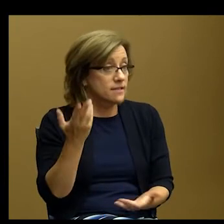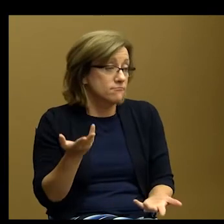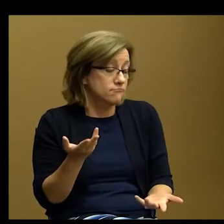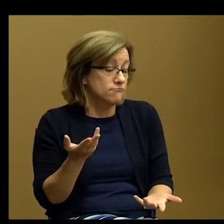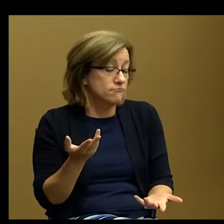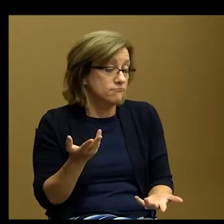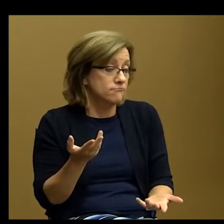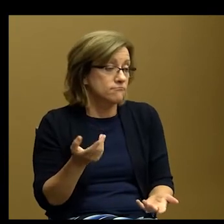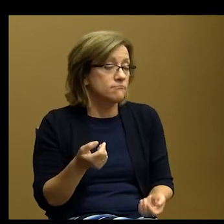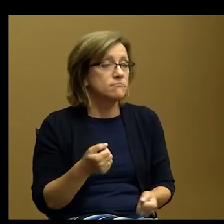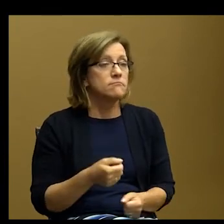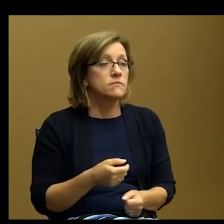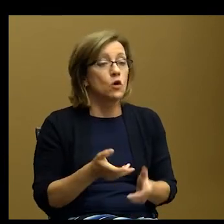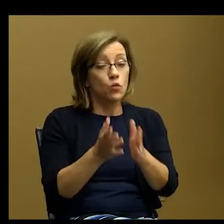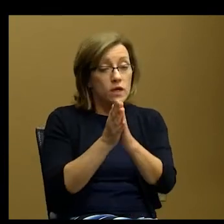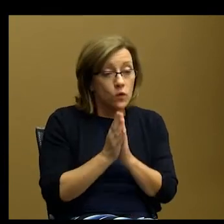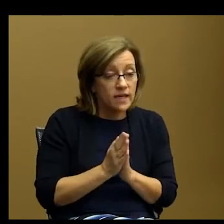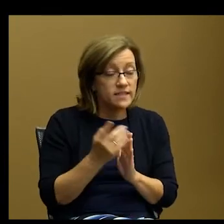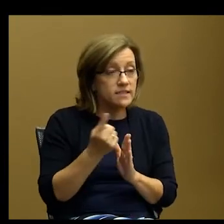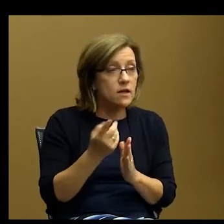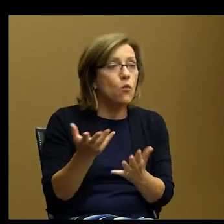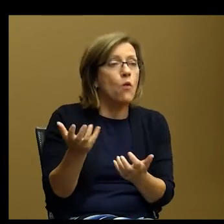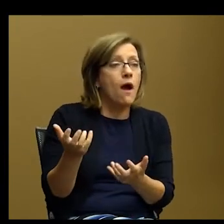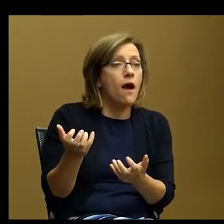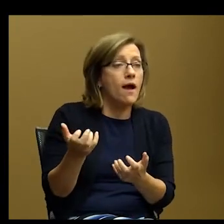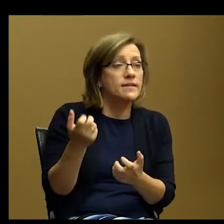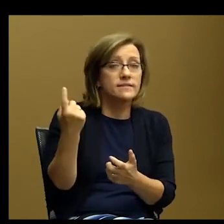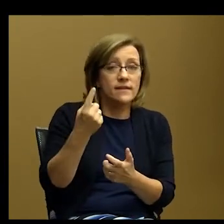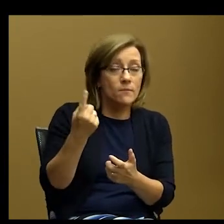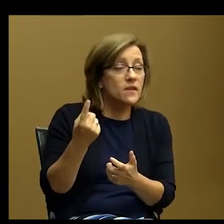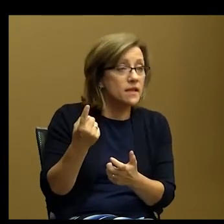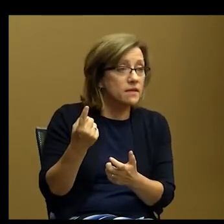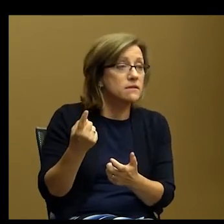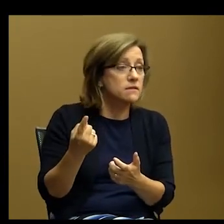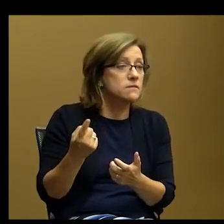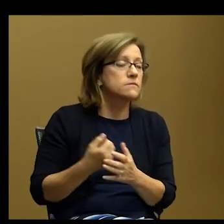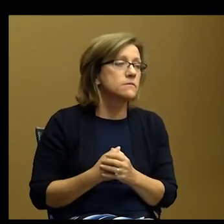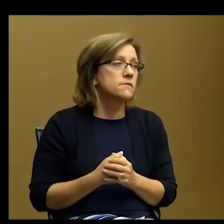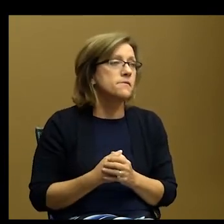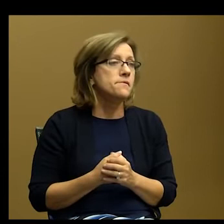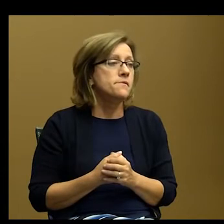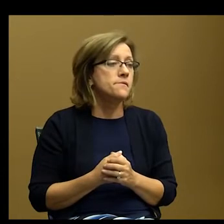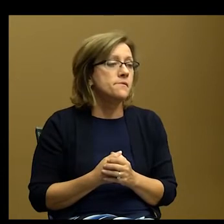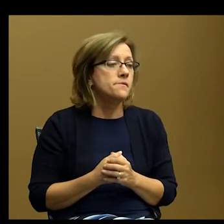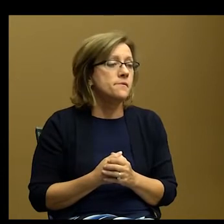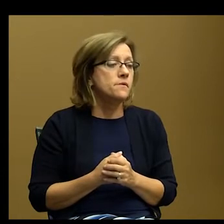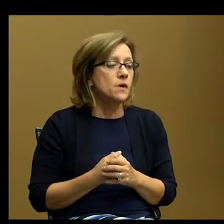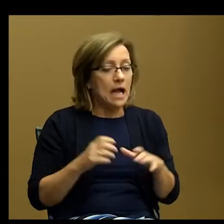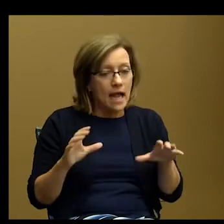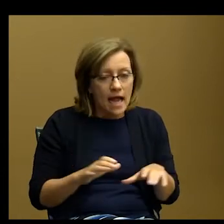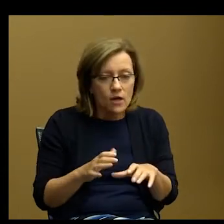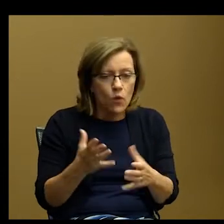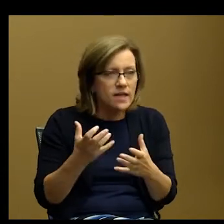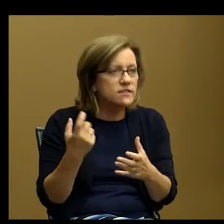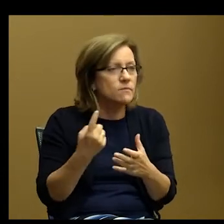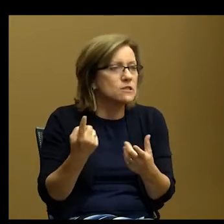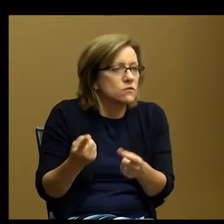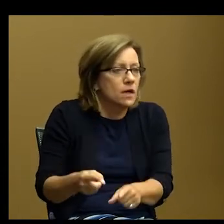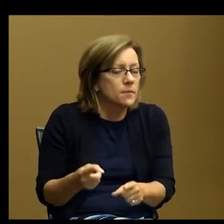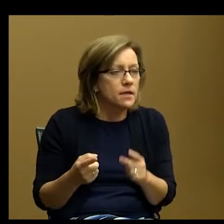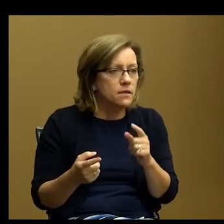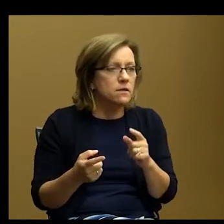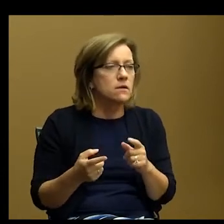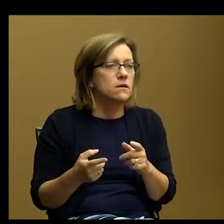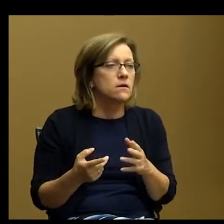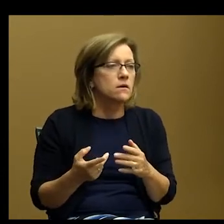There's requesting an object, wanting something, or requesting an action, like